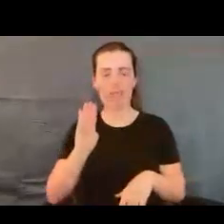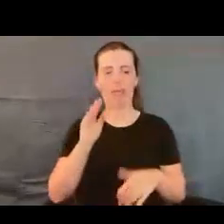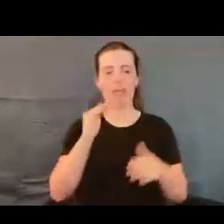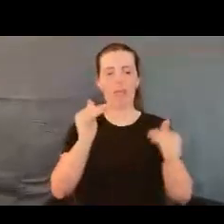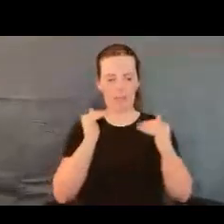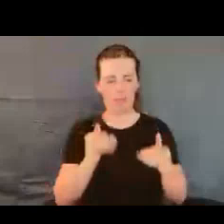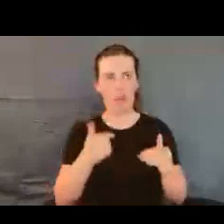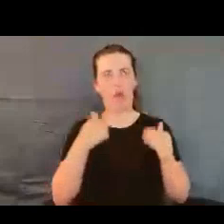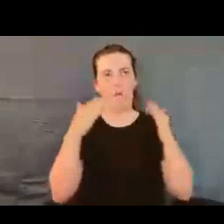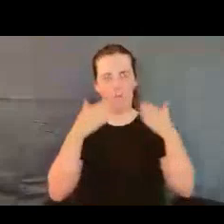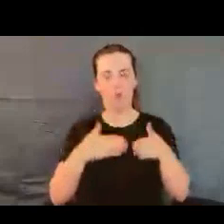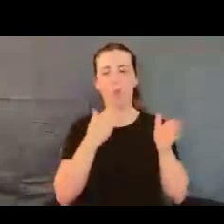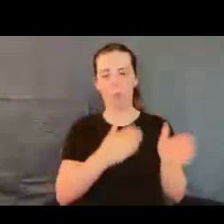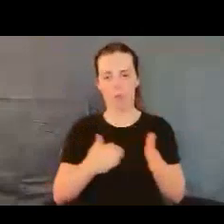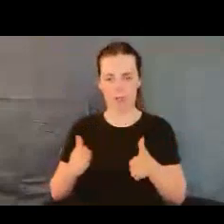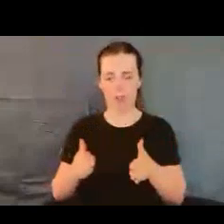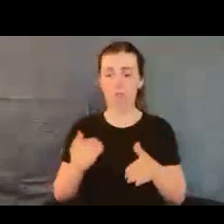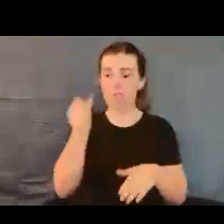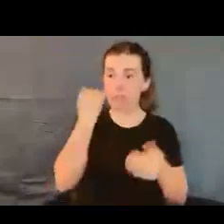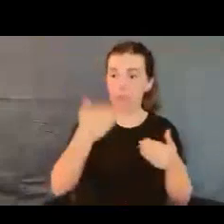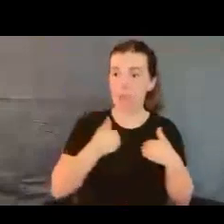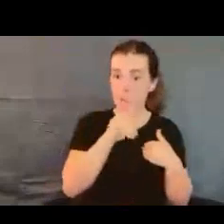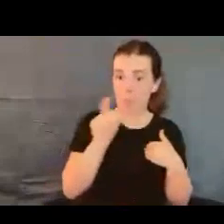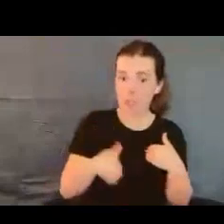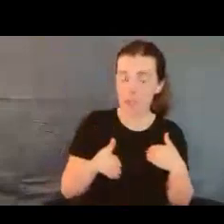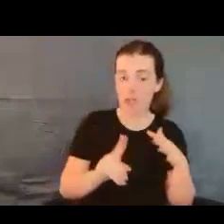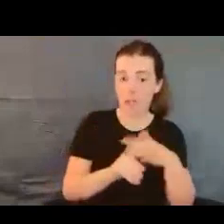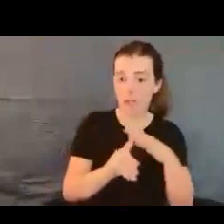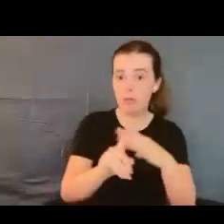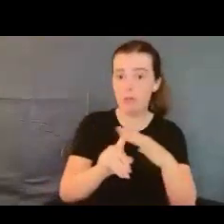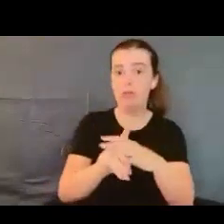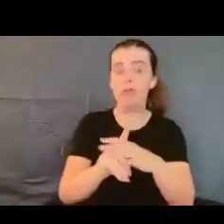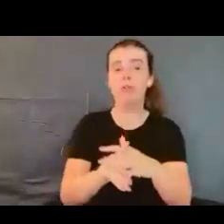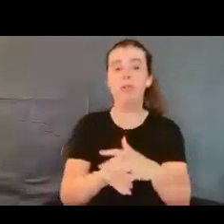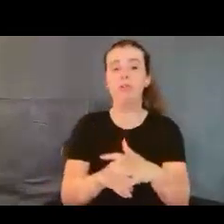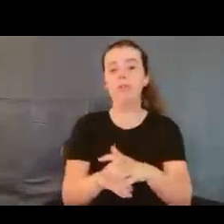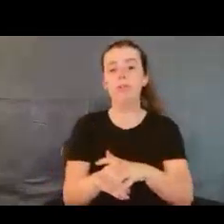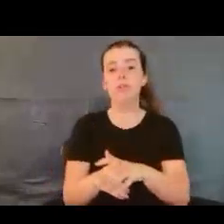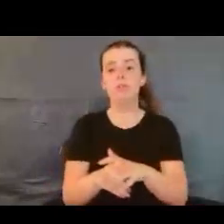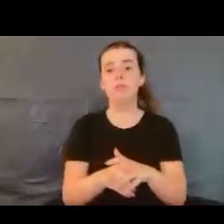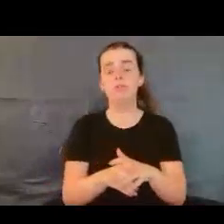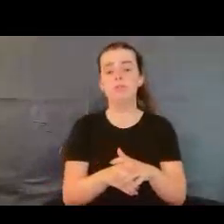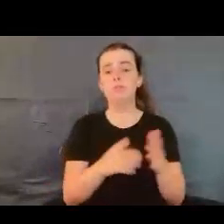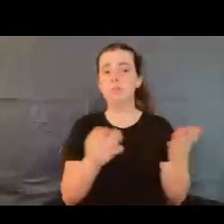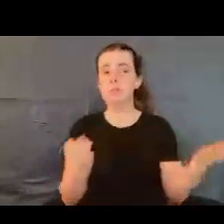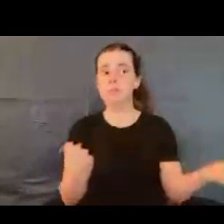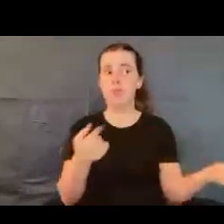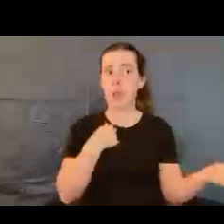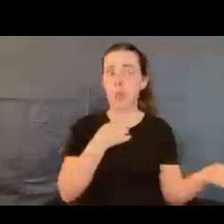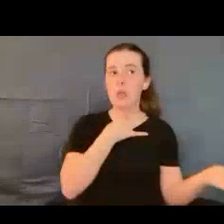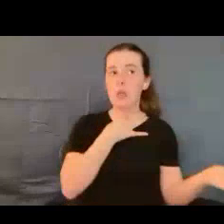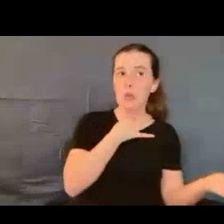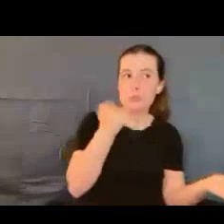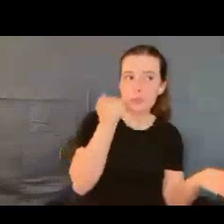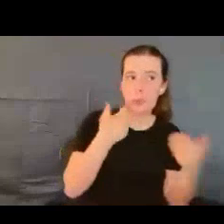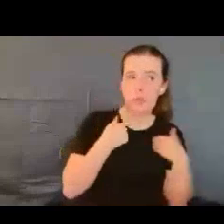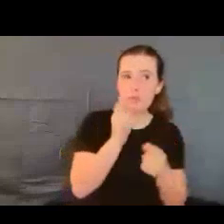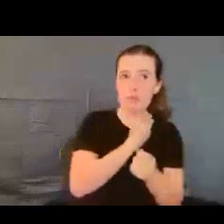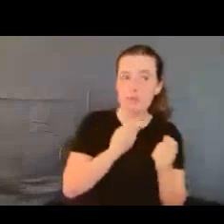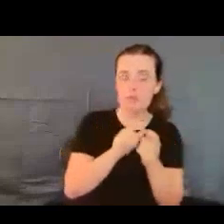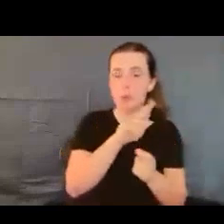preparation. If anyone has questions on this, Sarah, there might be some technical things on these that I'd be curious if people have specific questions on. But at a